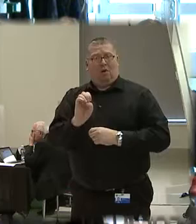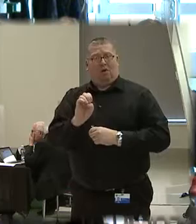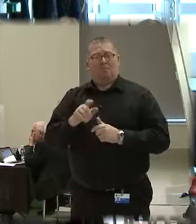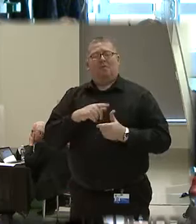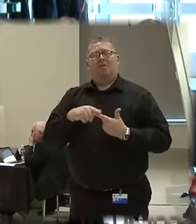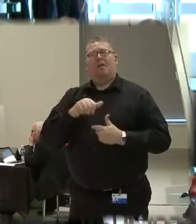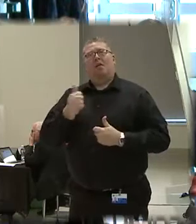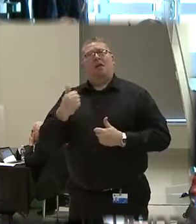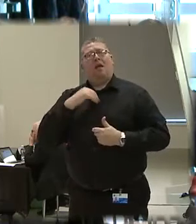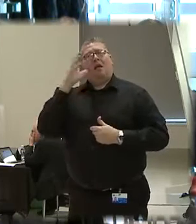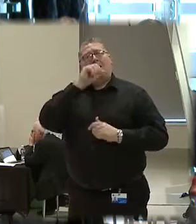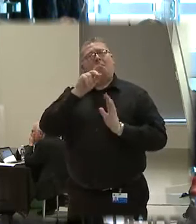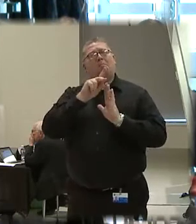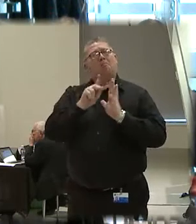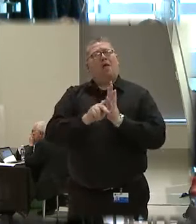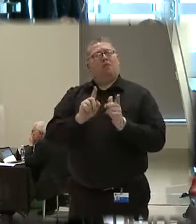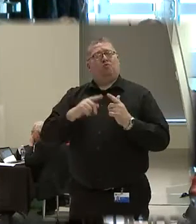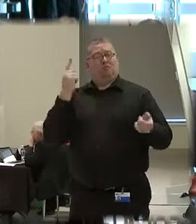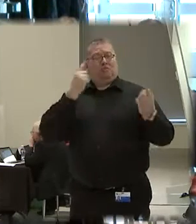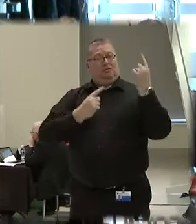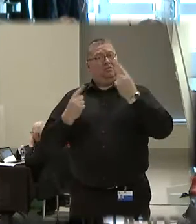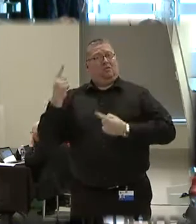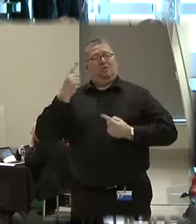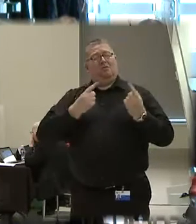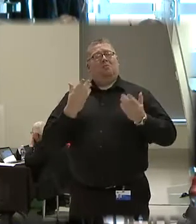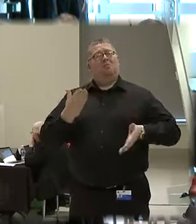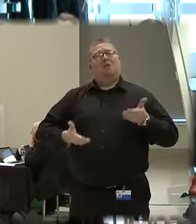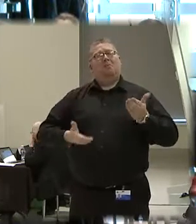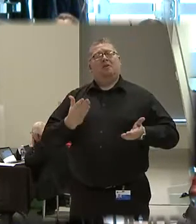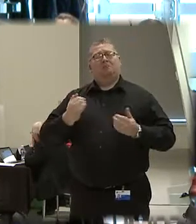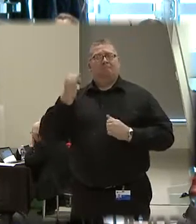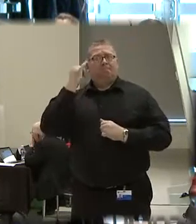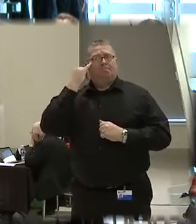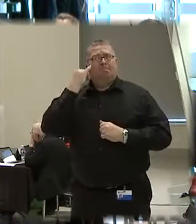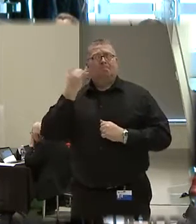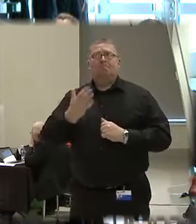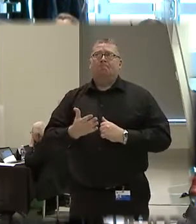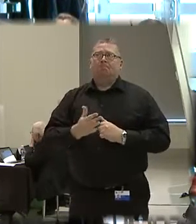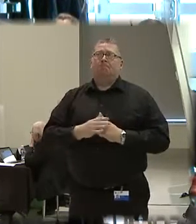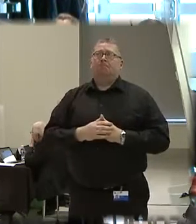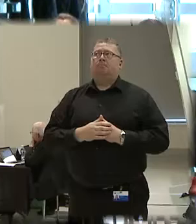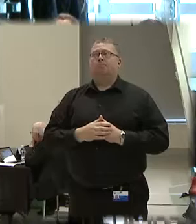guess, policy to consider would be,